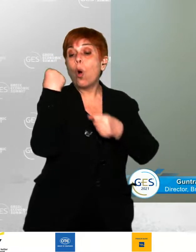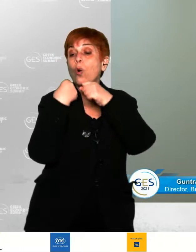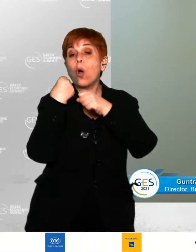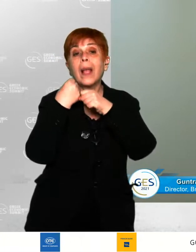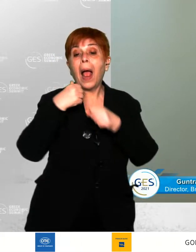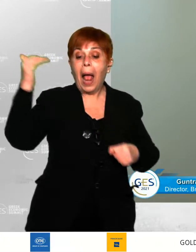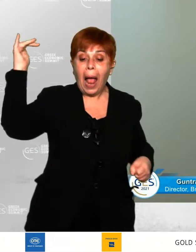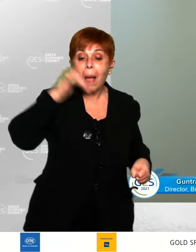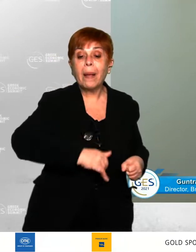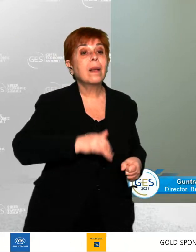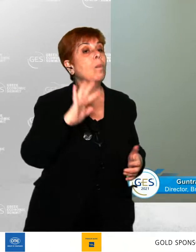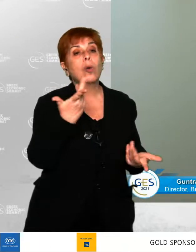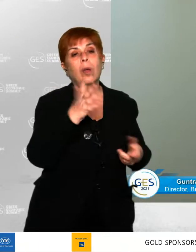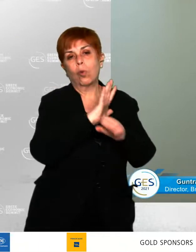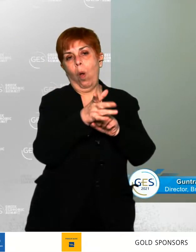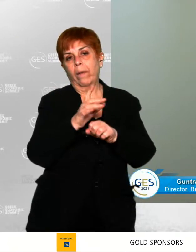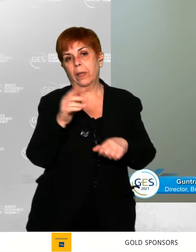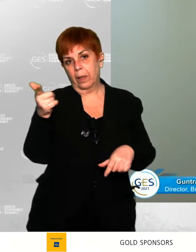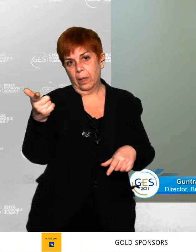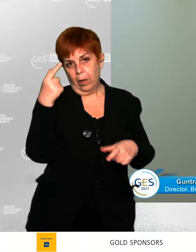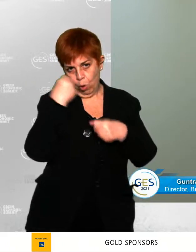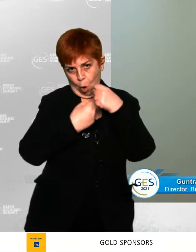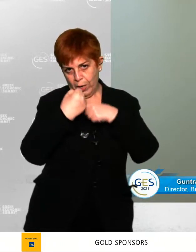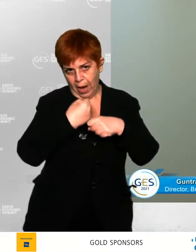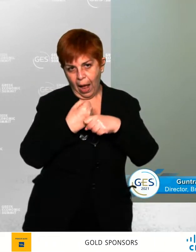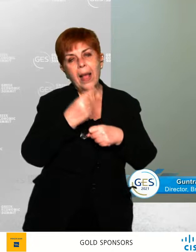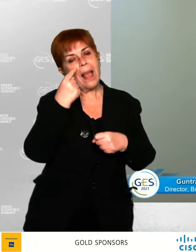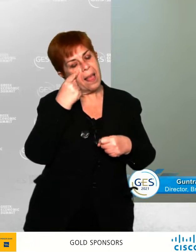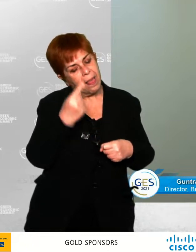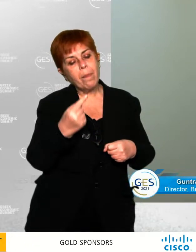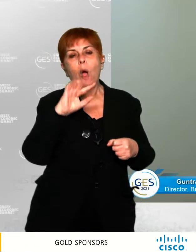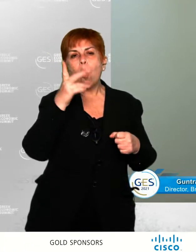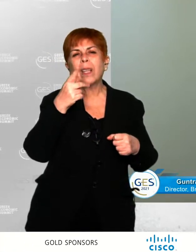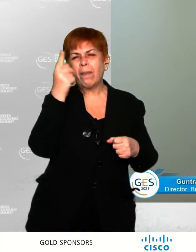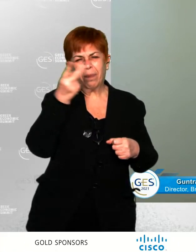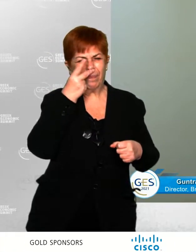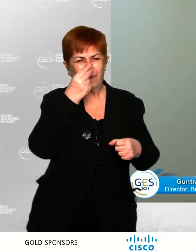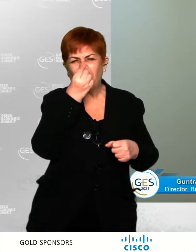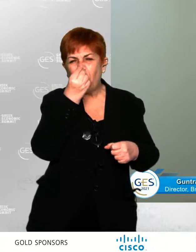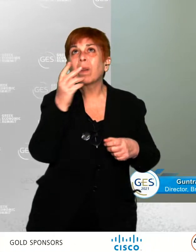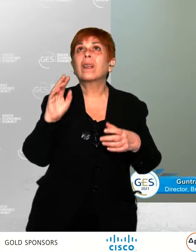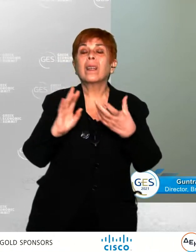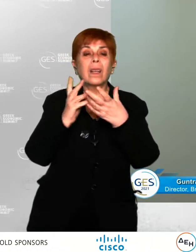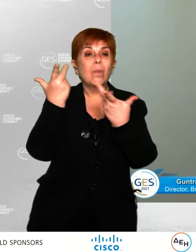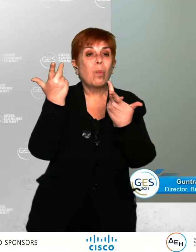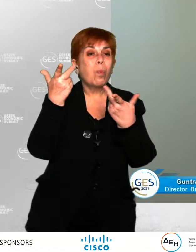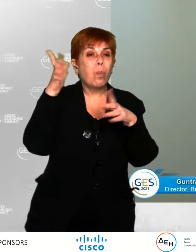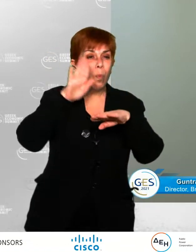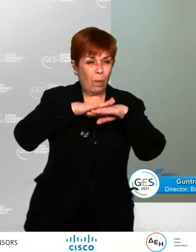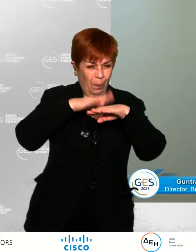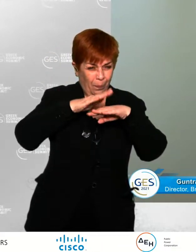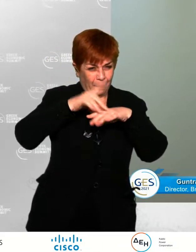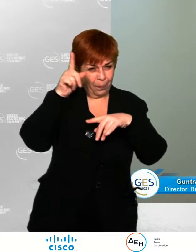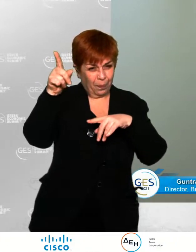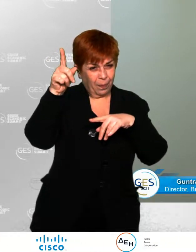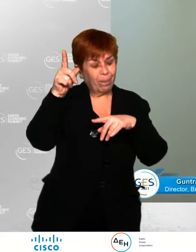a significant fall of emissions, but global emissions overall are on an upward trend.